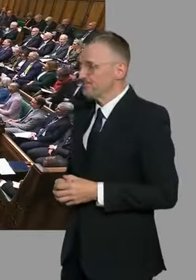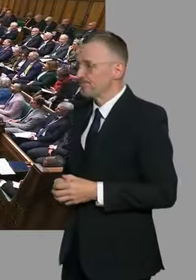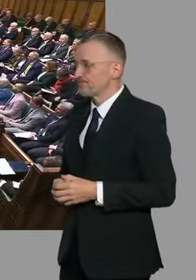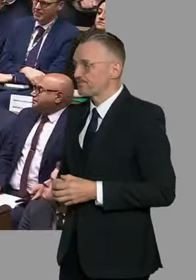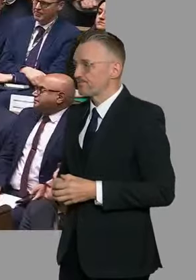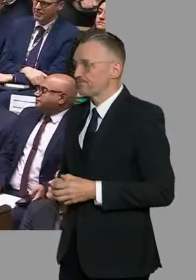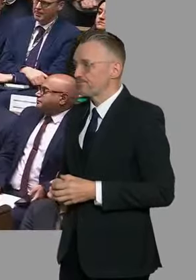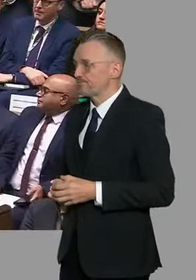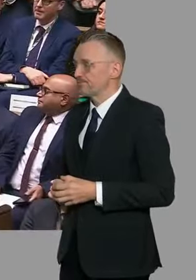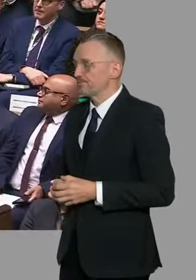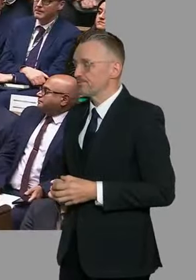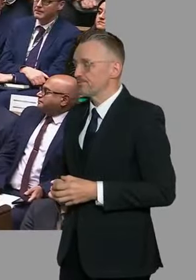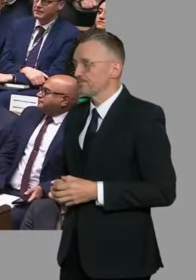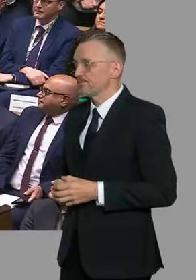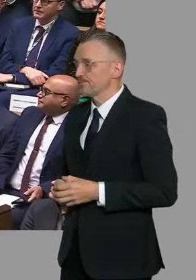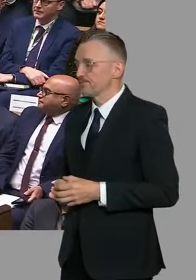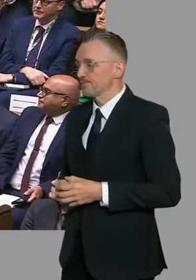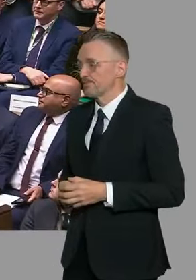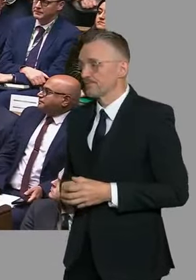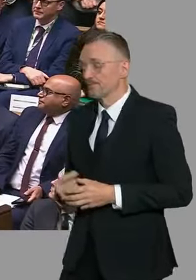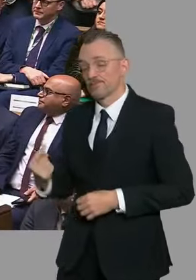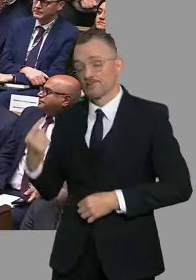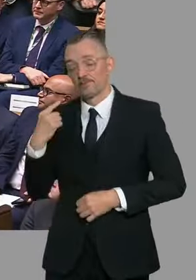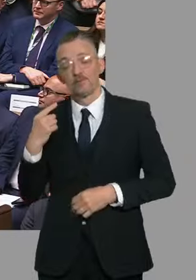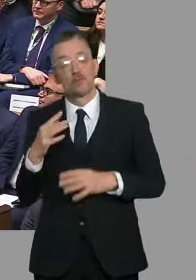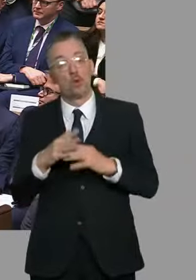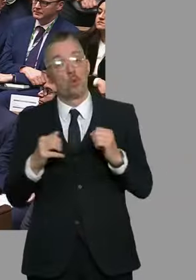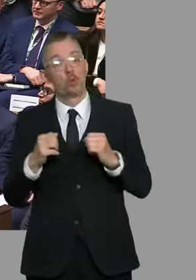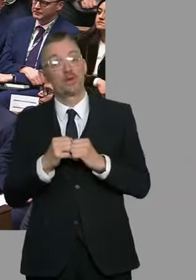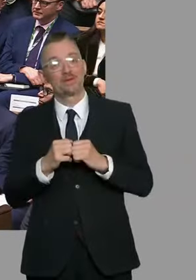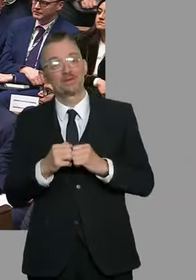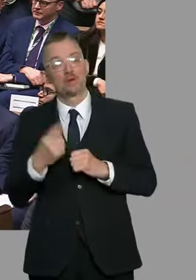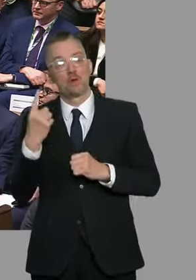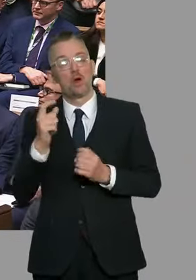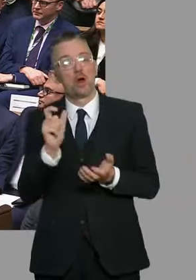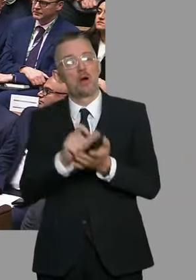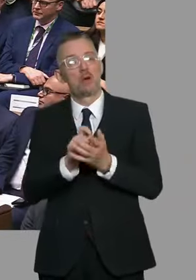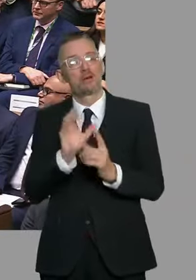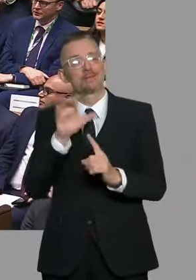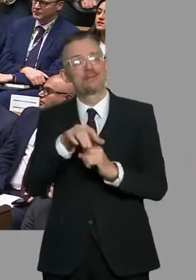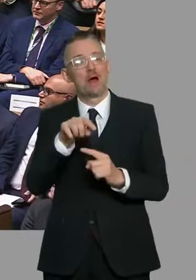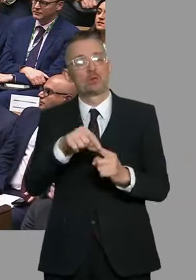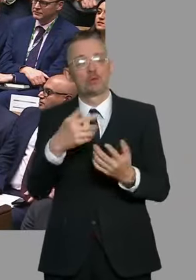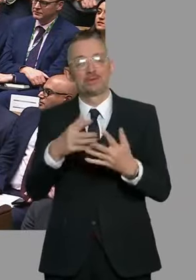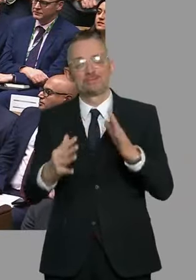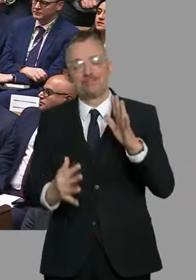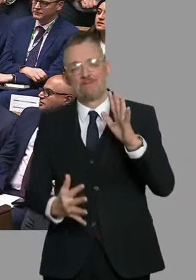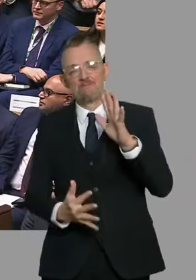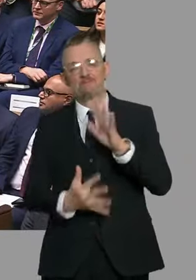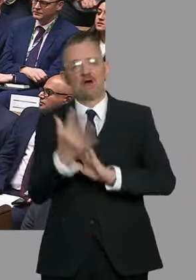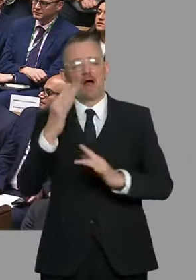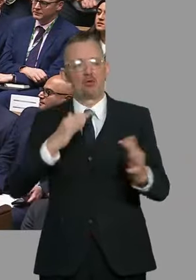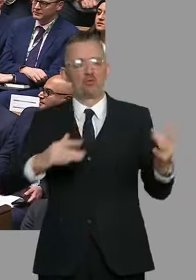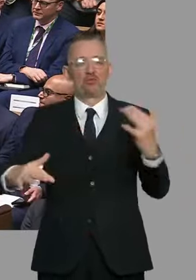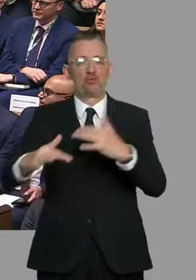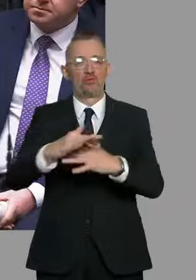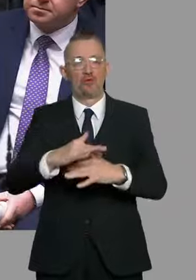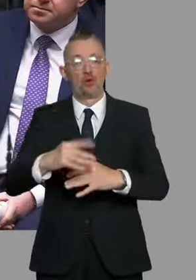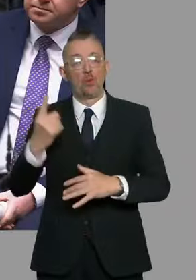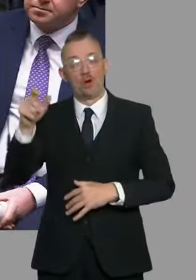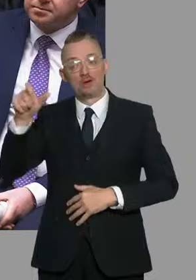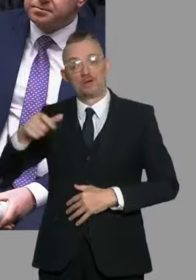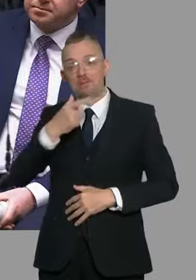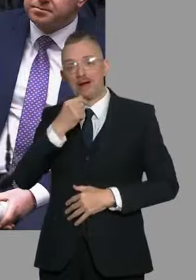Kirkby Lonsdale, suffered a devastating fire, resulting in the loss of a local man's life. The whole town centre was closed and many